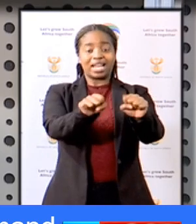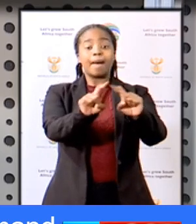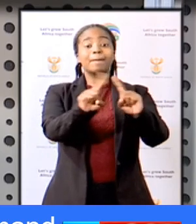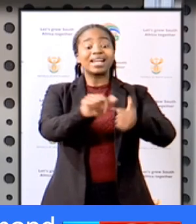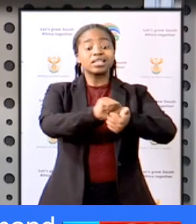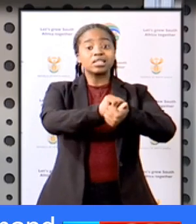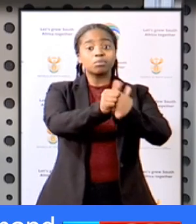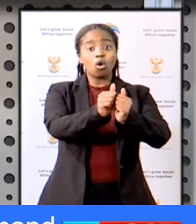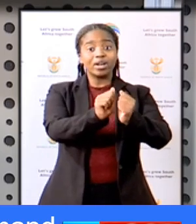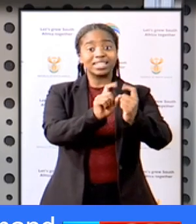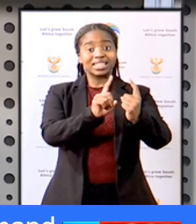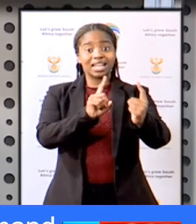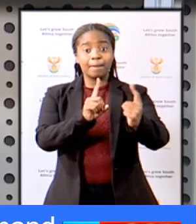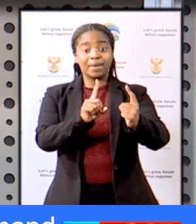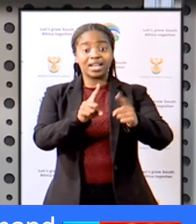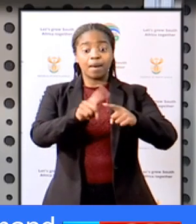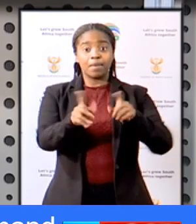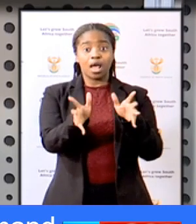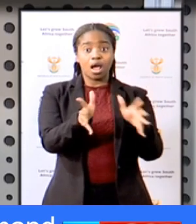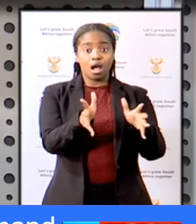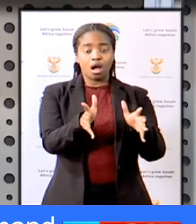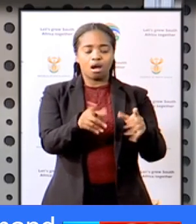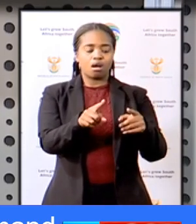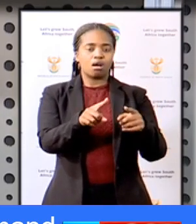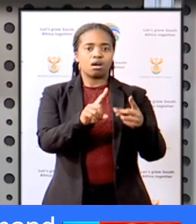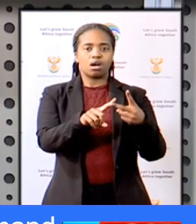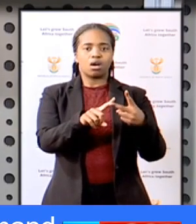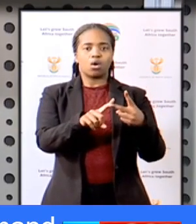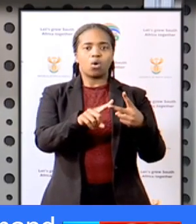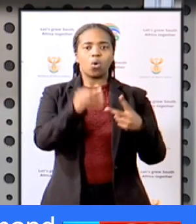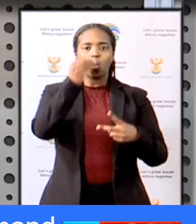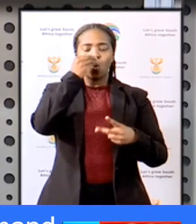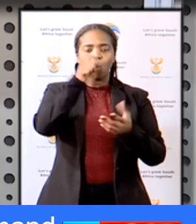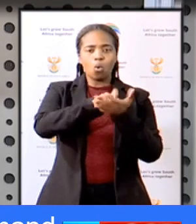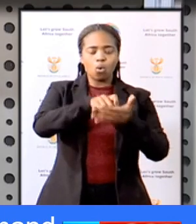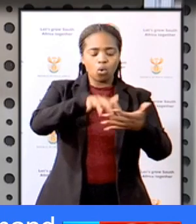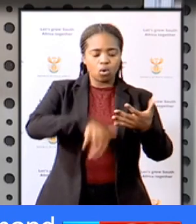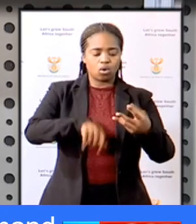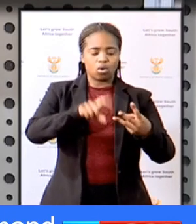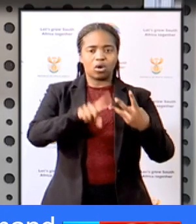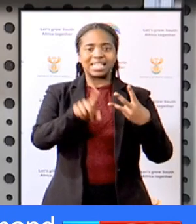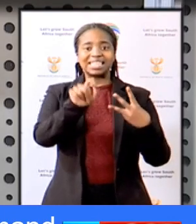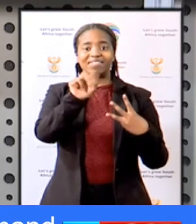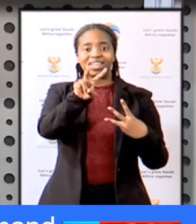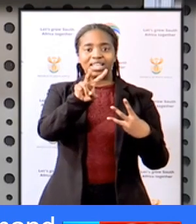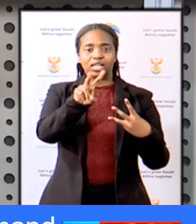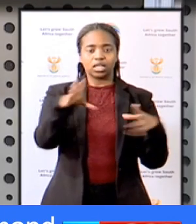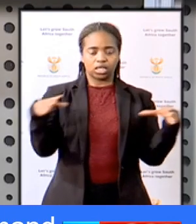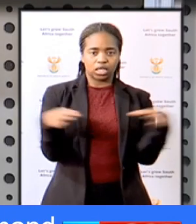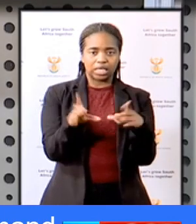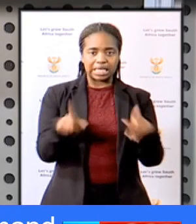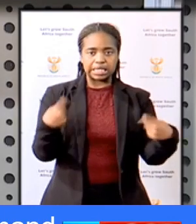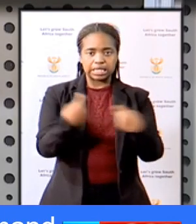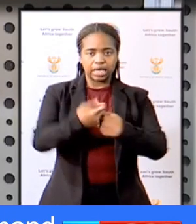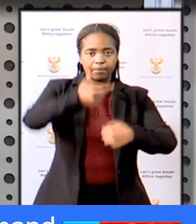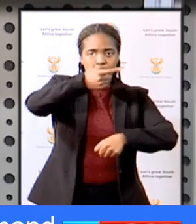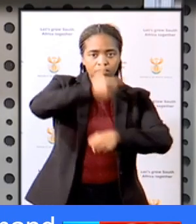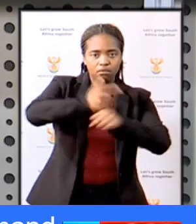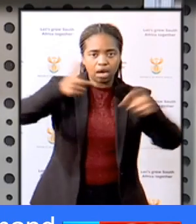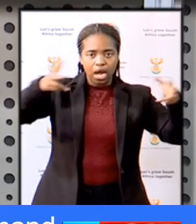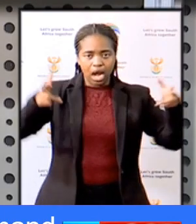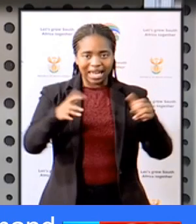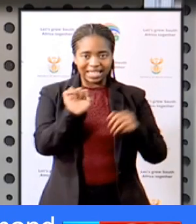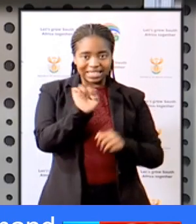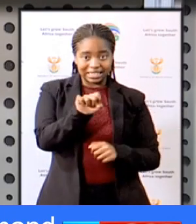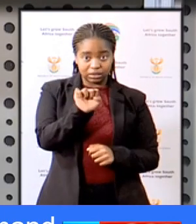only include players, match officials, journalists, and medical and television crew as per directions issued by the